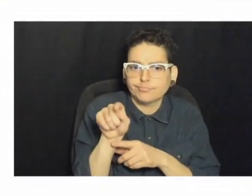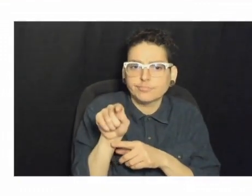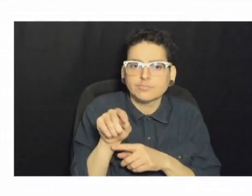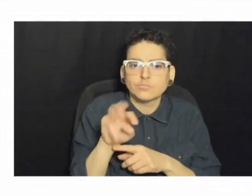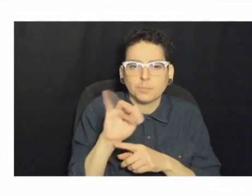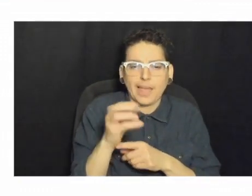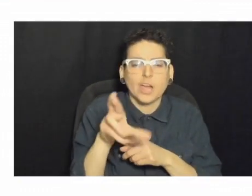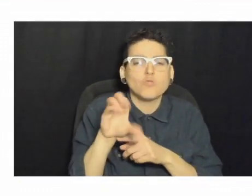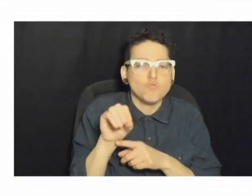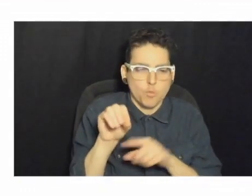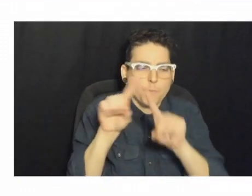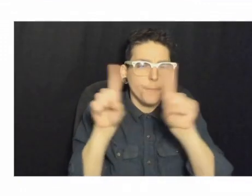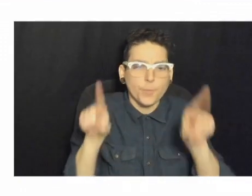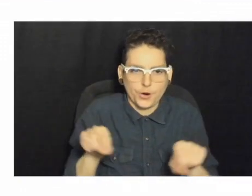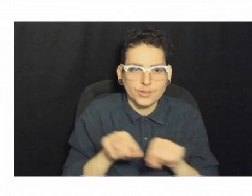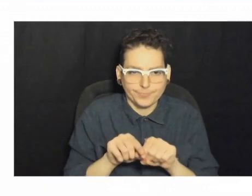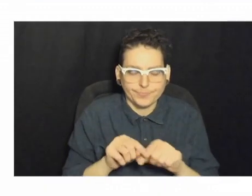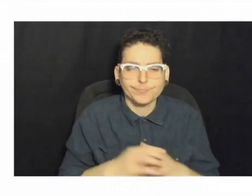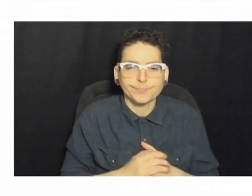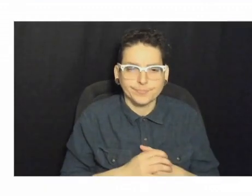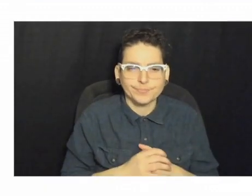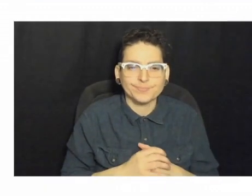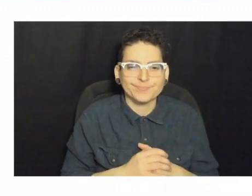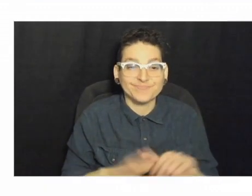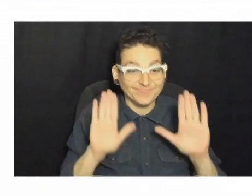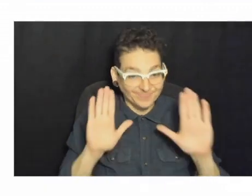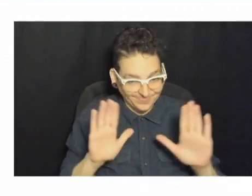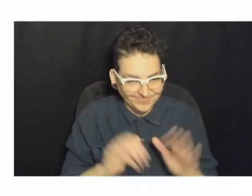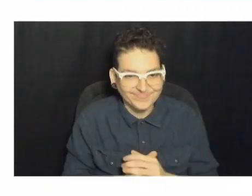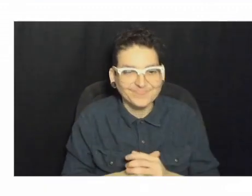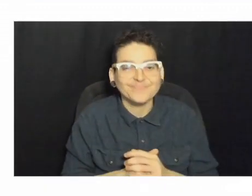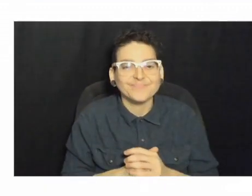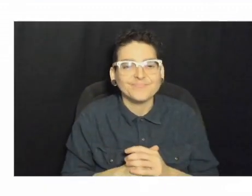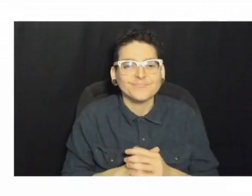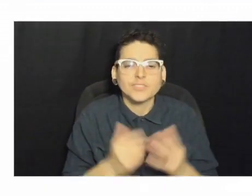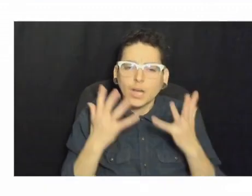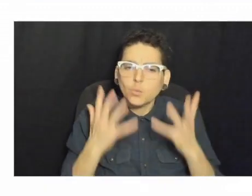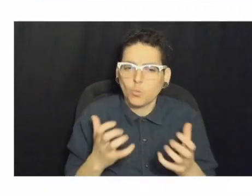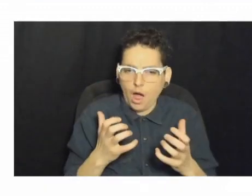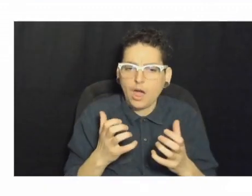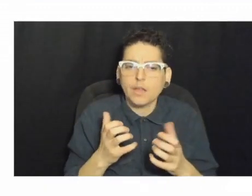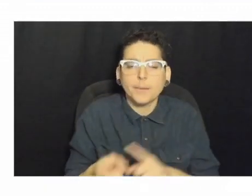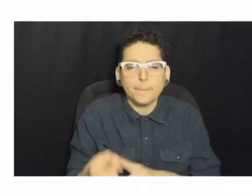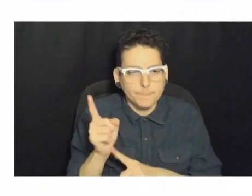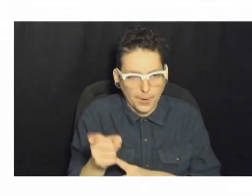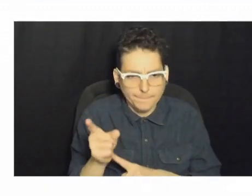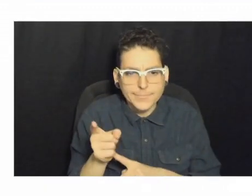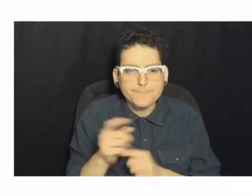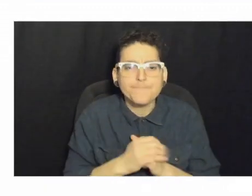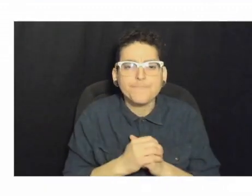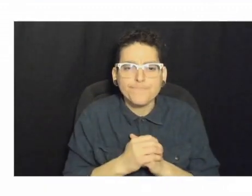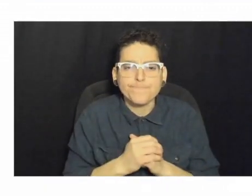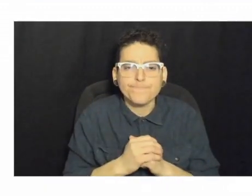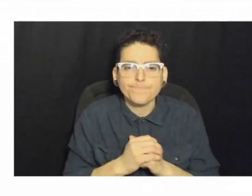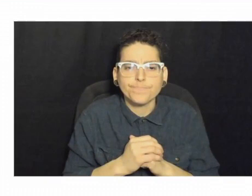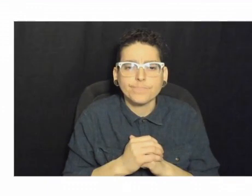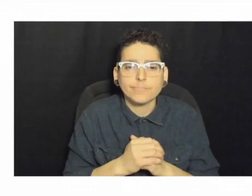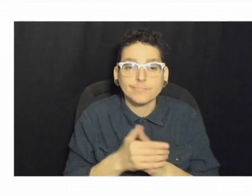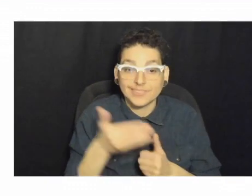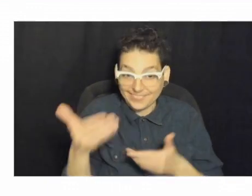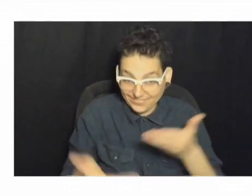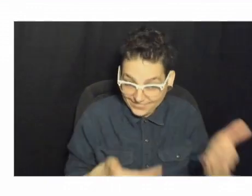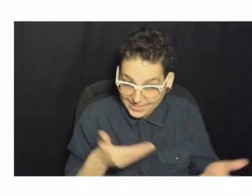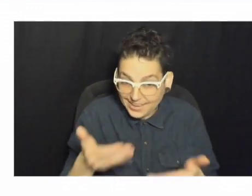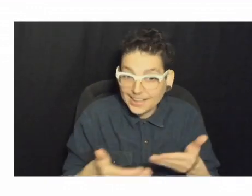Great. So I'd like to just take a moment here and invite some of our